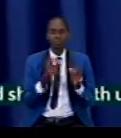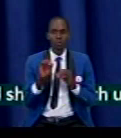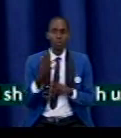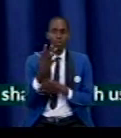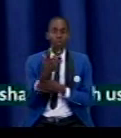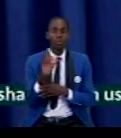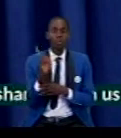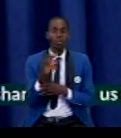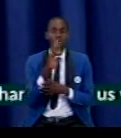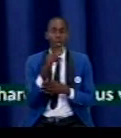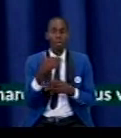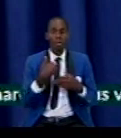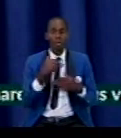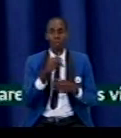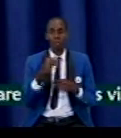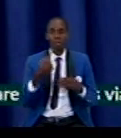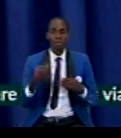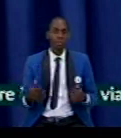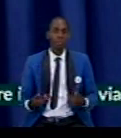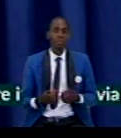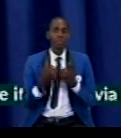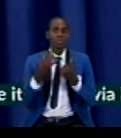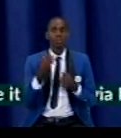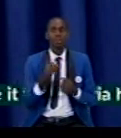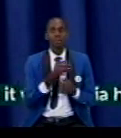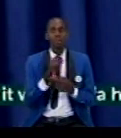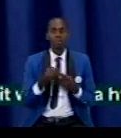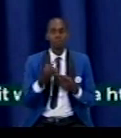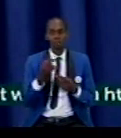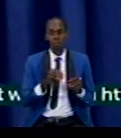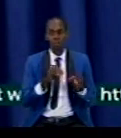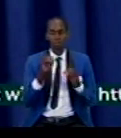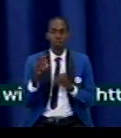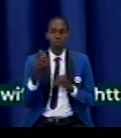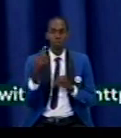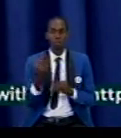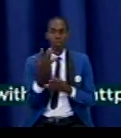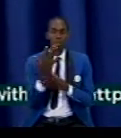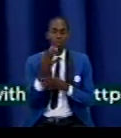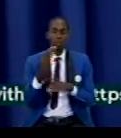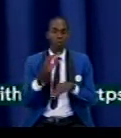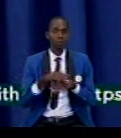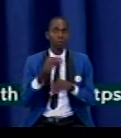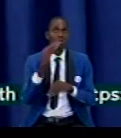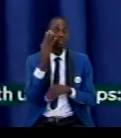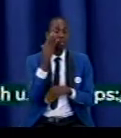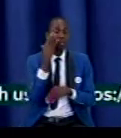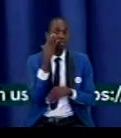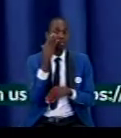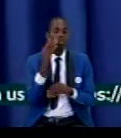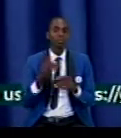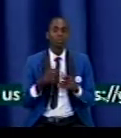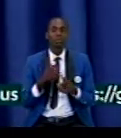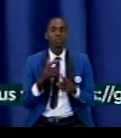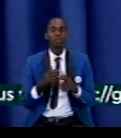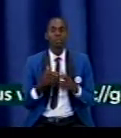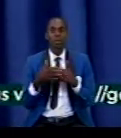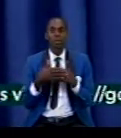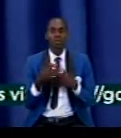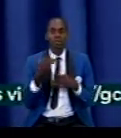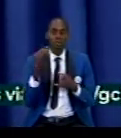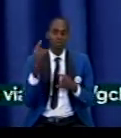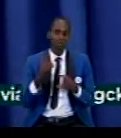put my hand in my eyes. Then after the final amen, I was at the